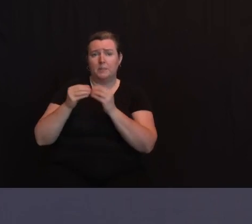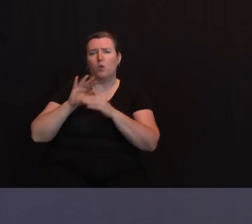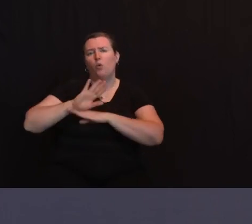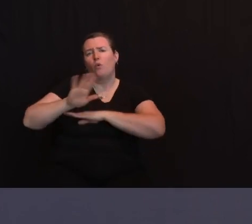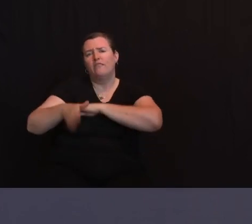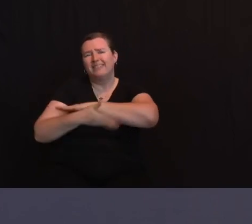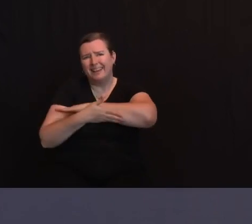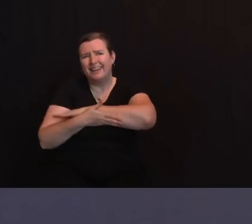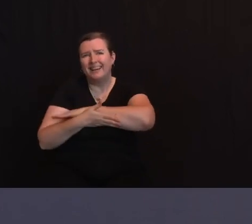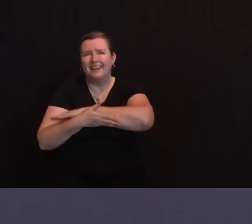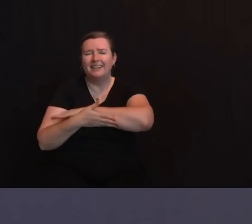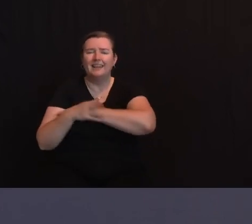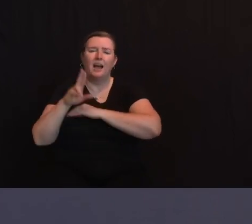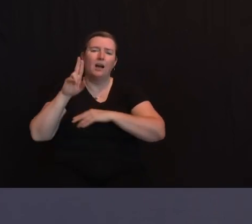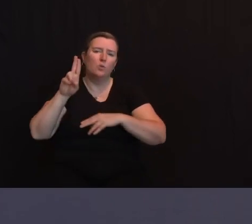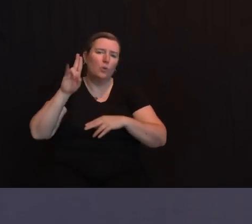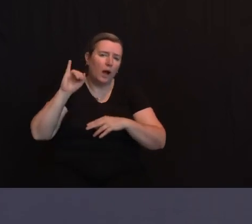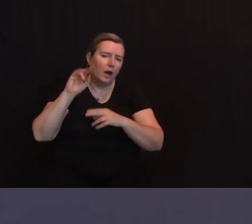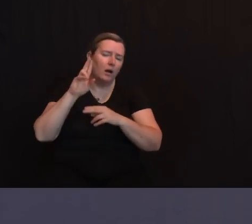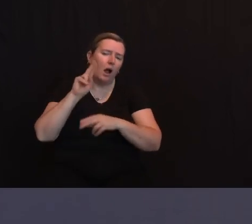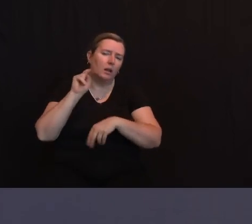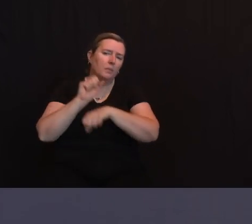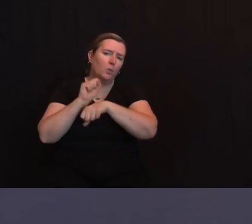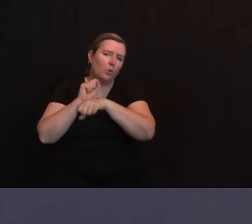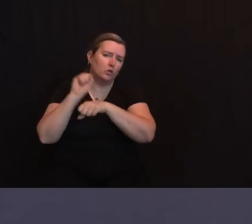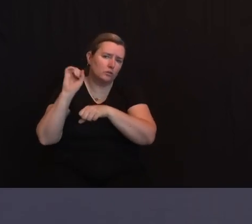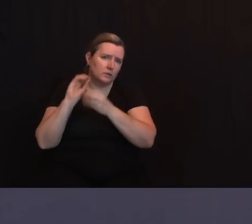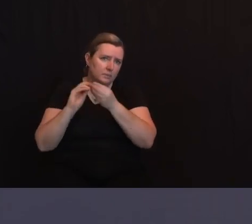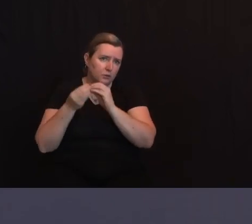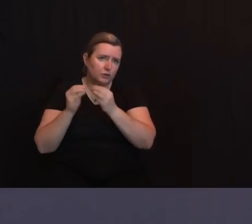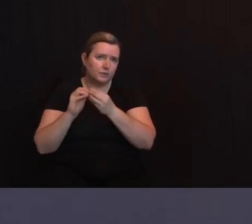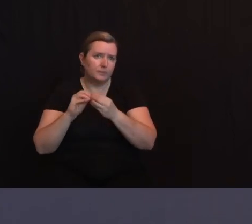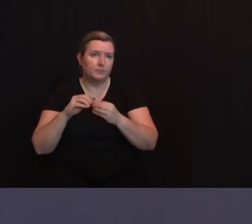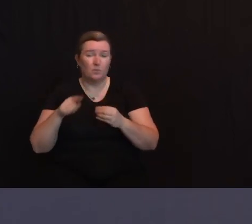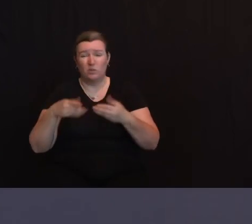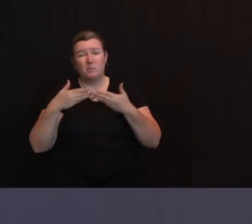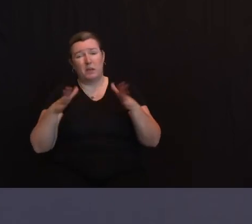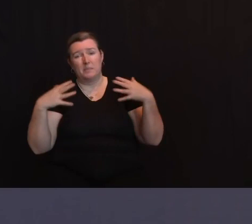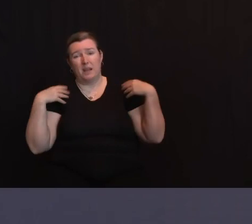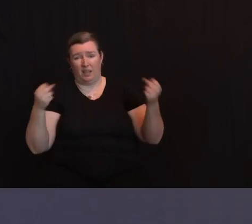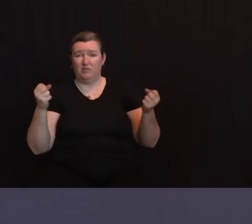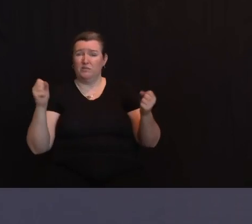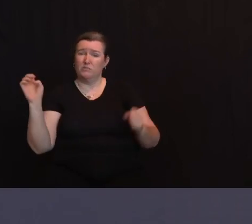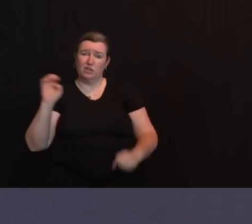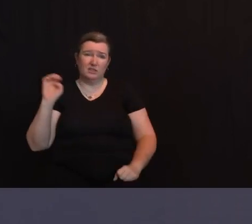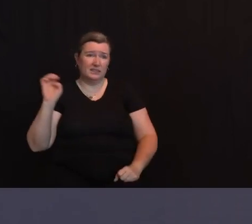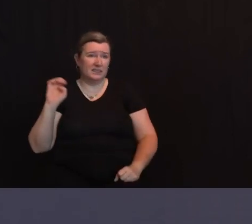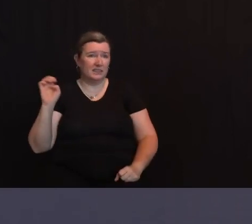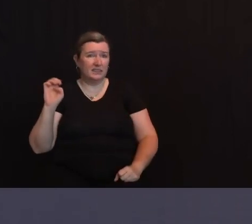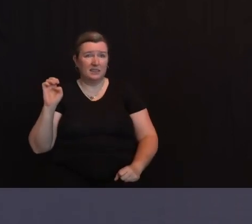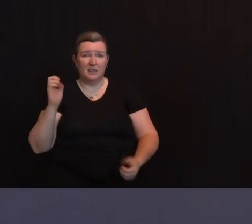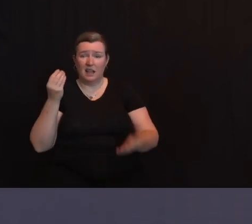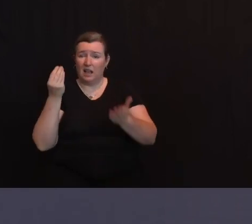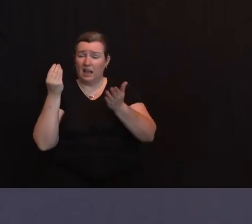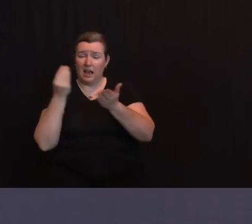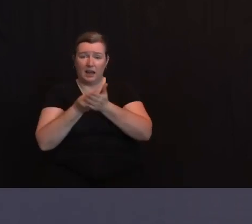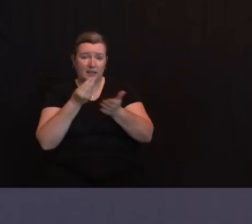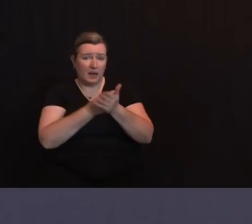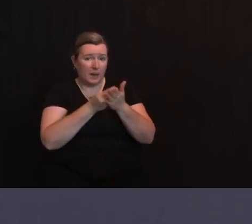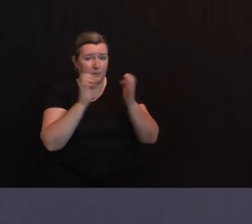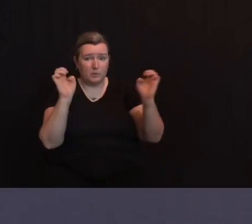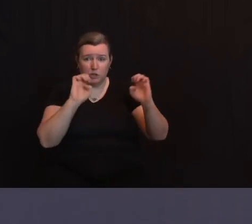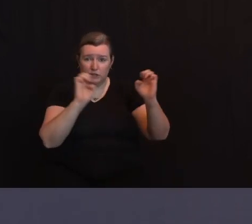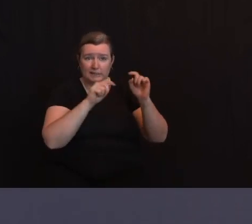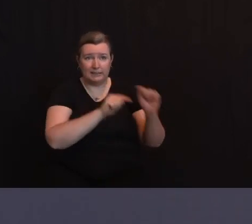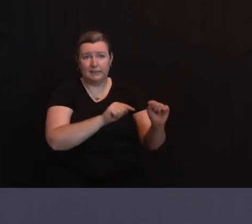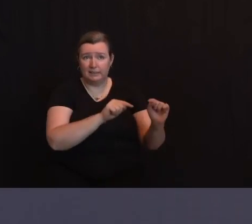front. We know this is a public health crisis unlike any other. It's also an economic crisis unlike any other, and small businesses